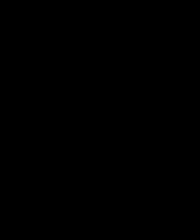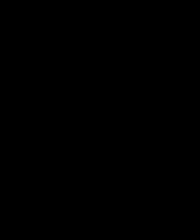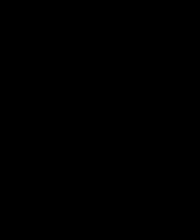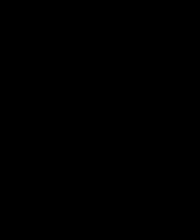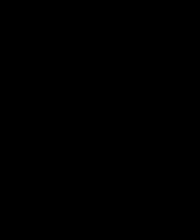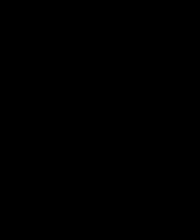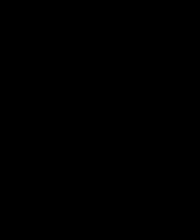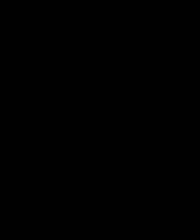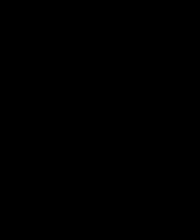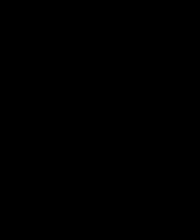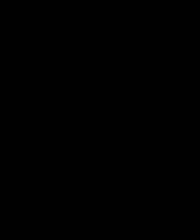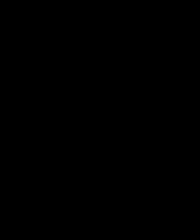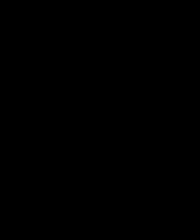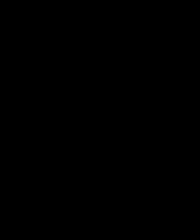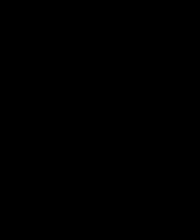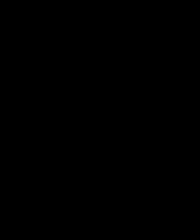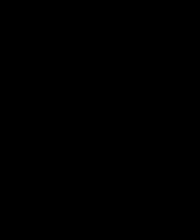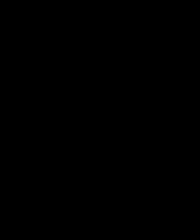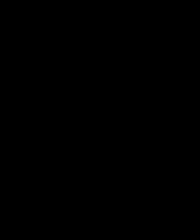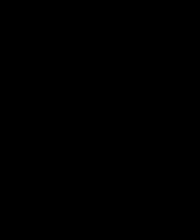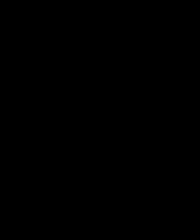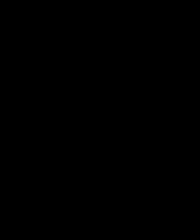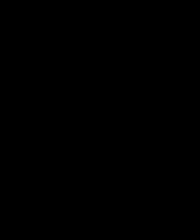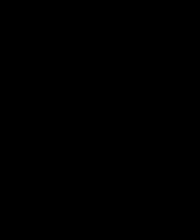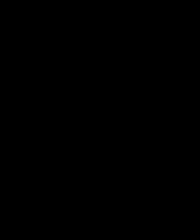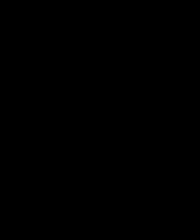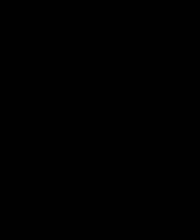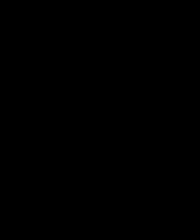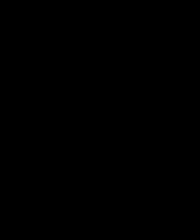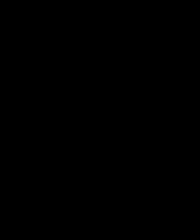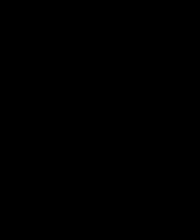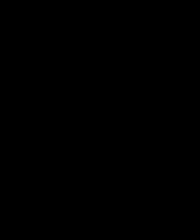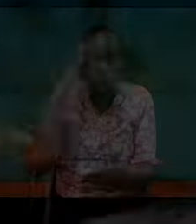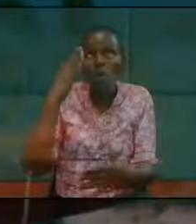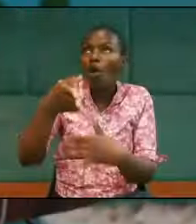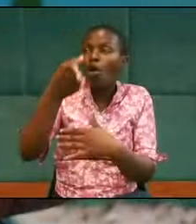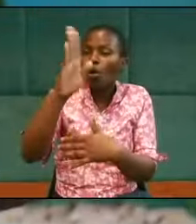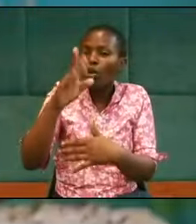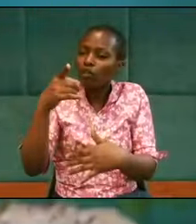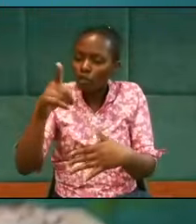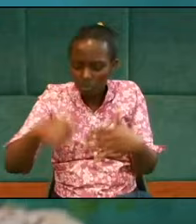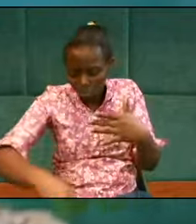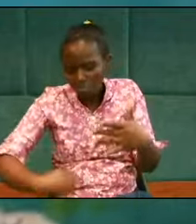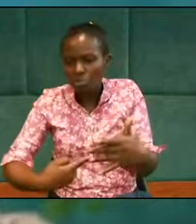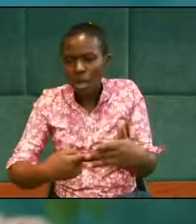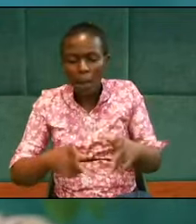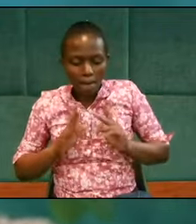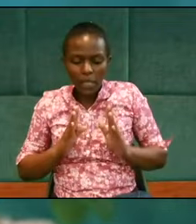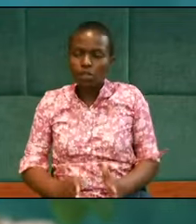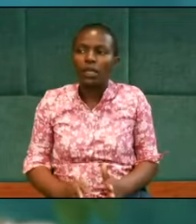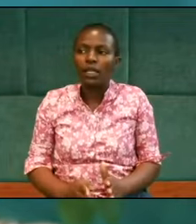Don't marry before you know God for yourself personally. I repeat, don't